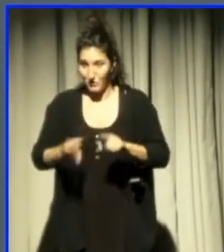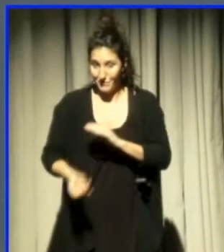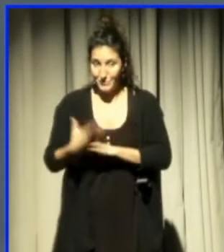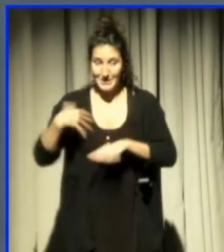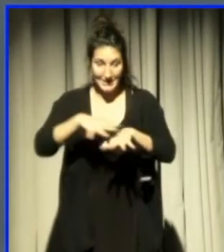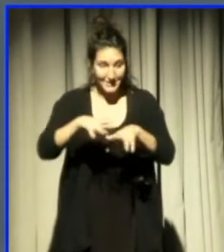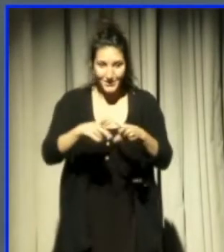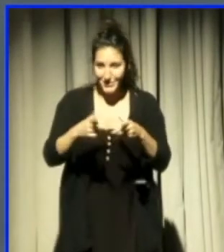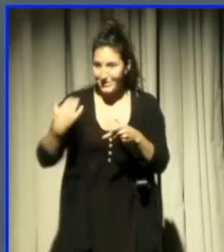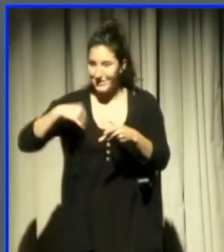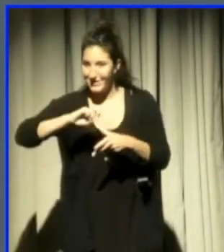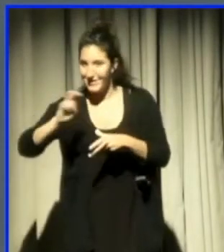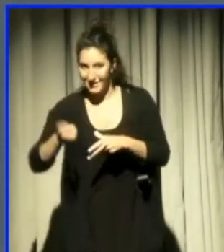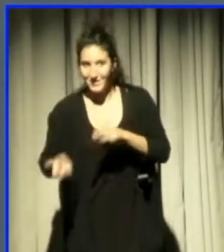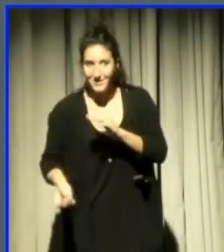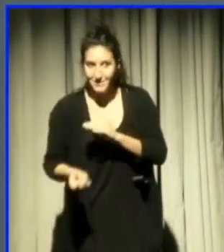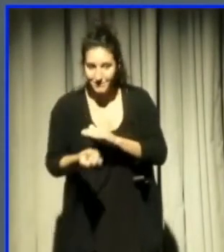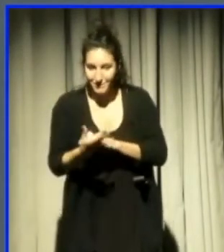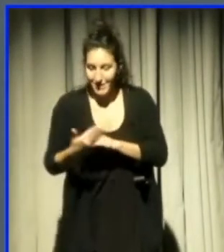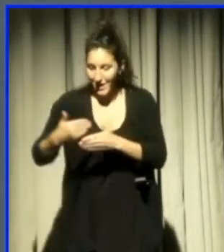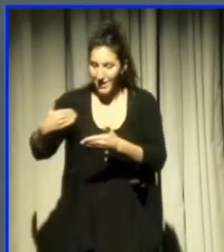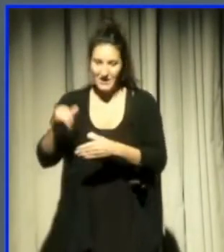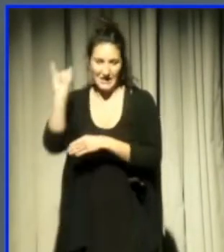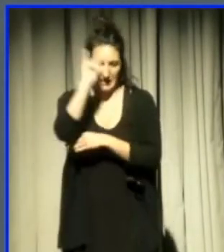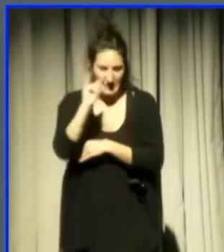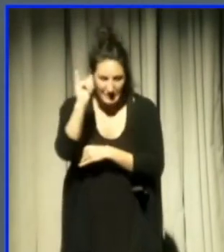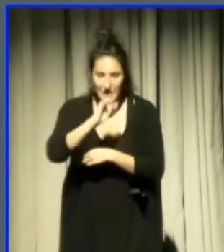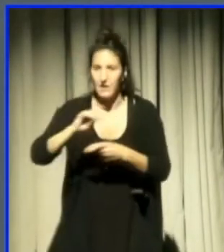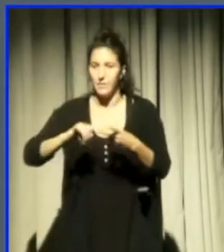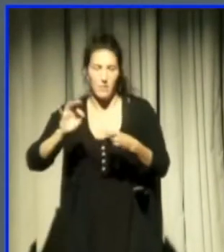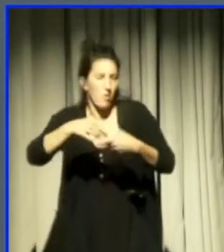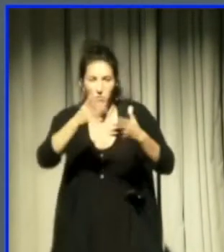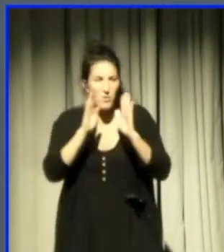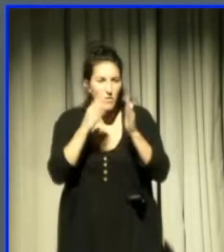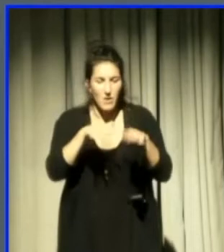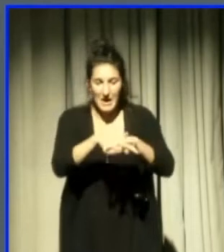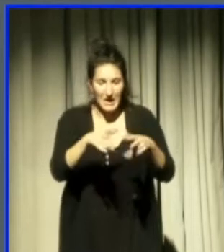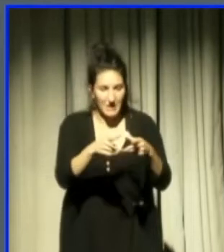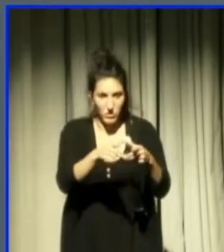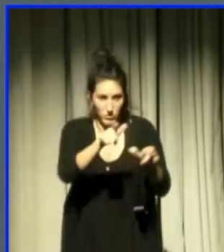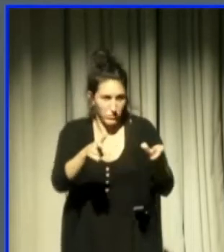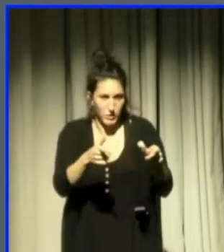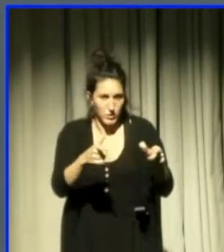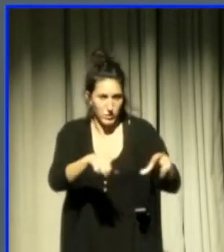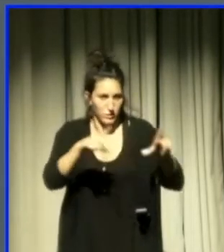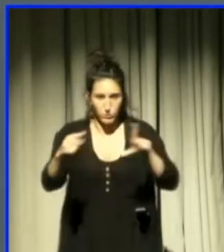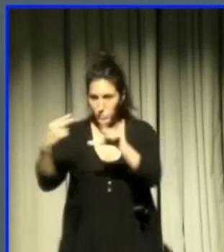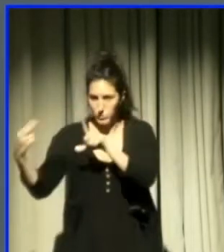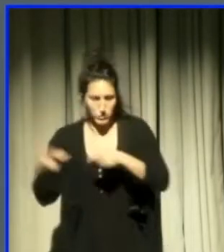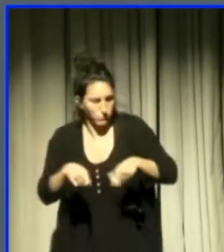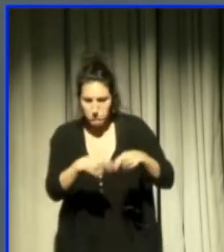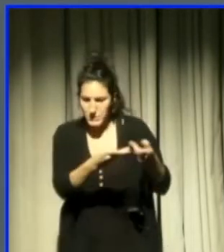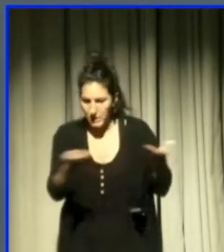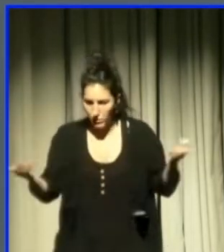or whatever is the place in which these people are acting. And all this basically is,